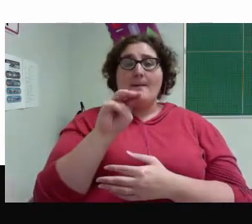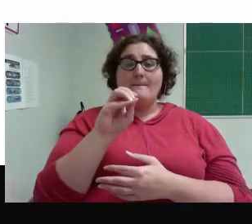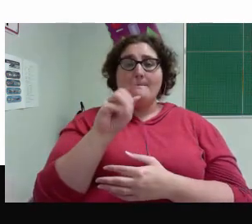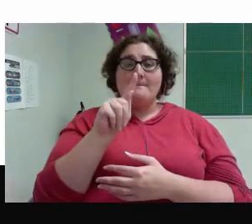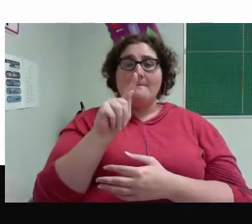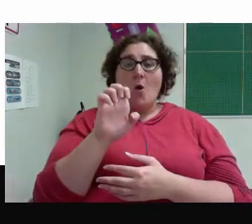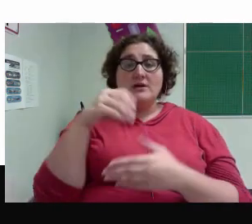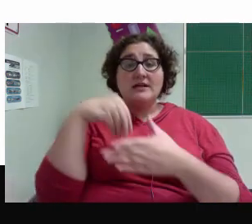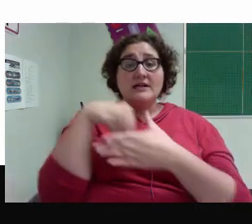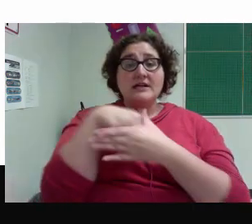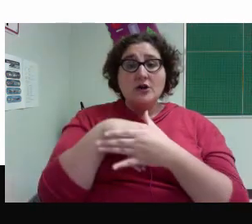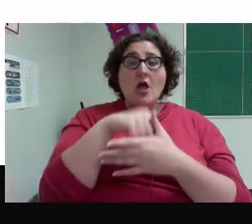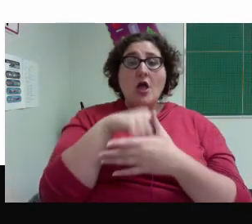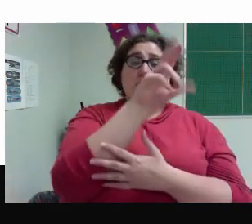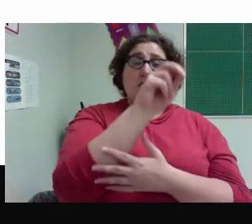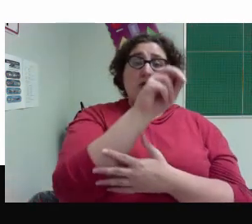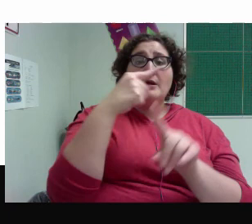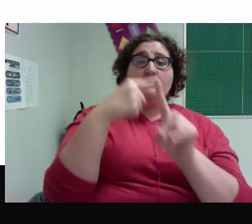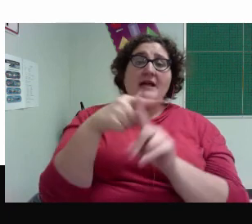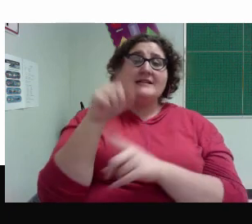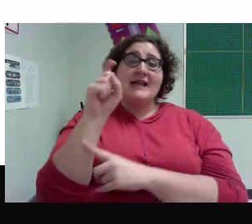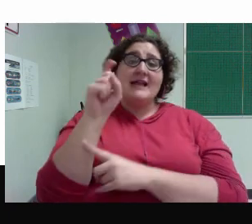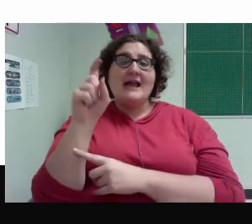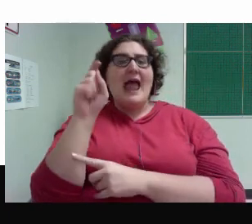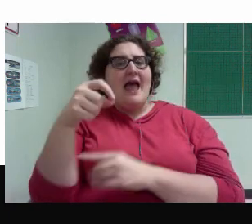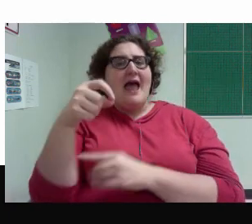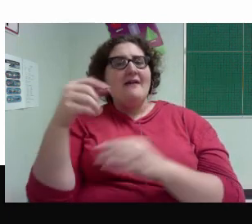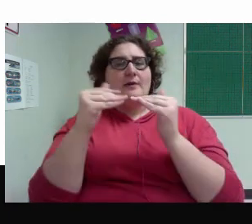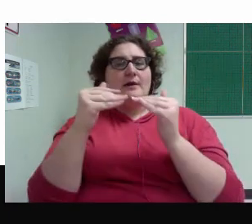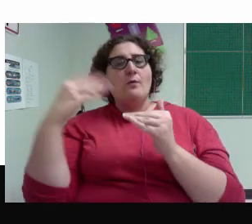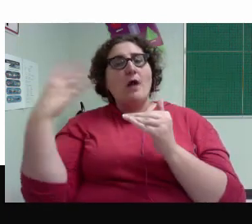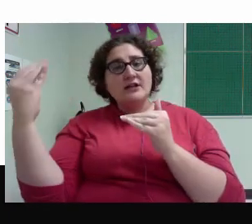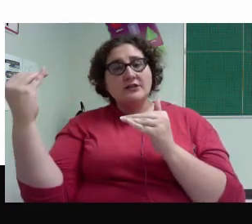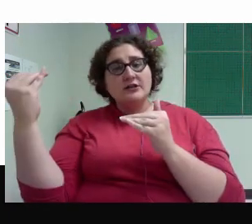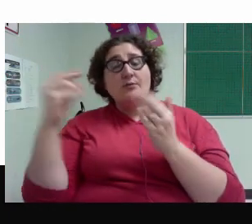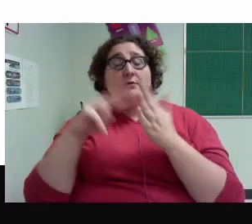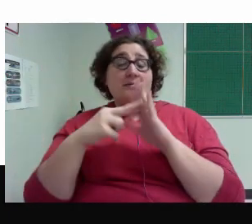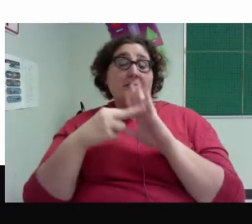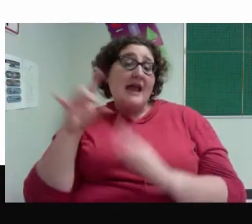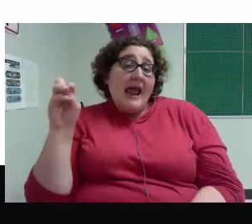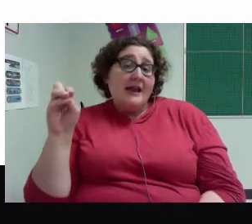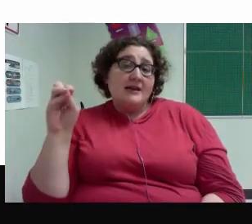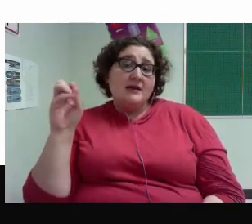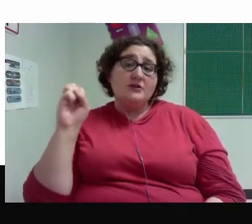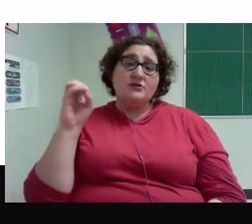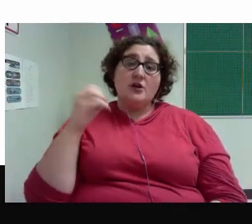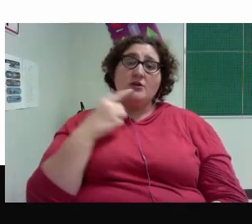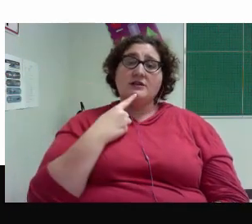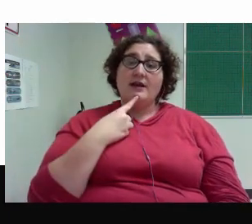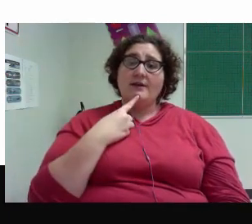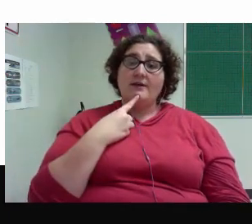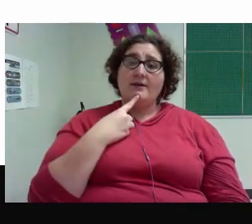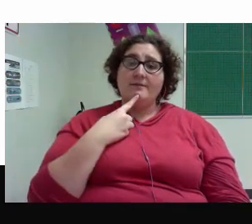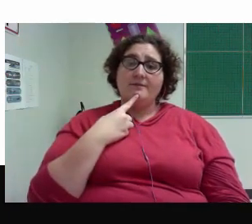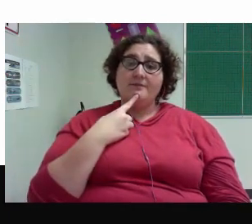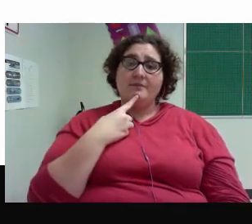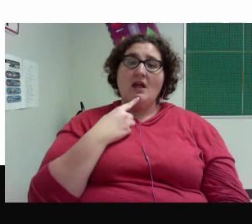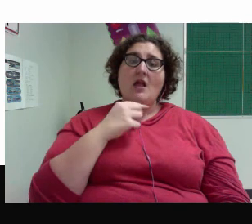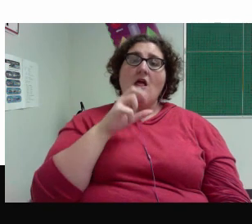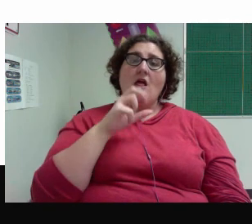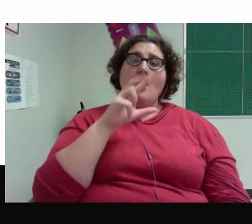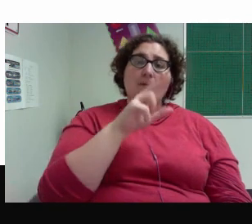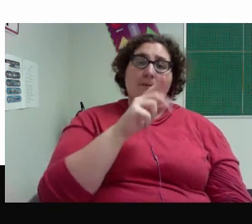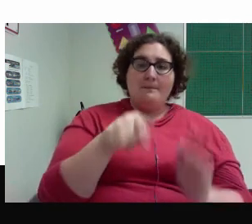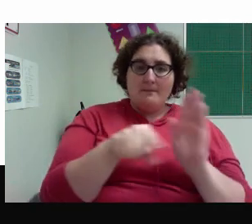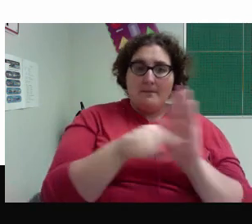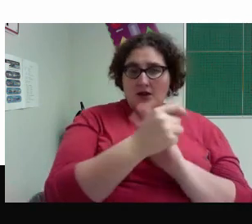angles, 30 plus X, has to equal my exterior angle. And you're going to say, okay, so I'm going to subtract